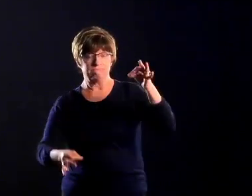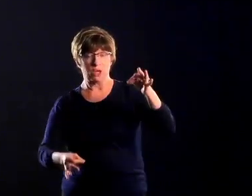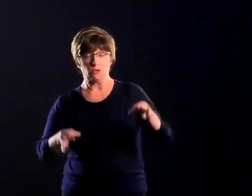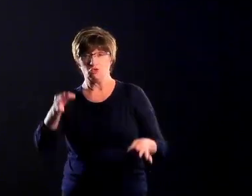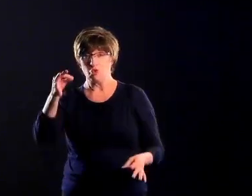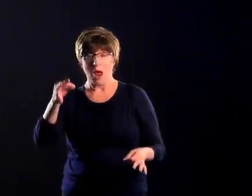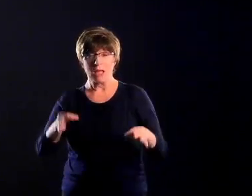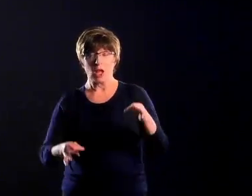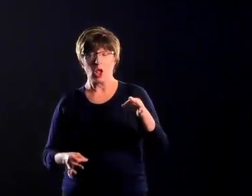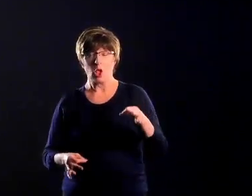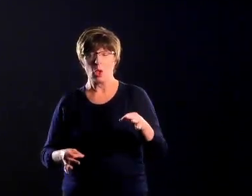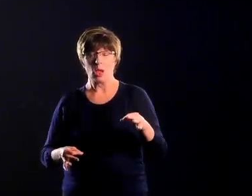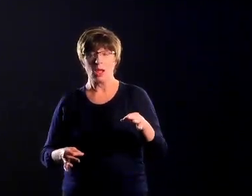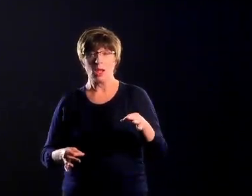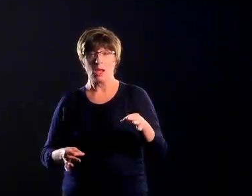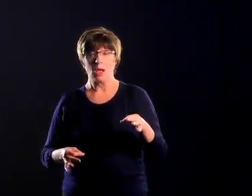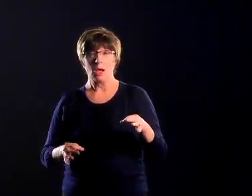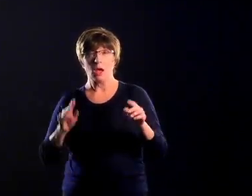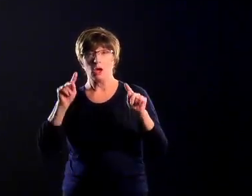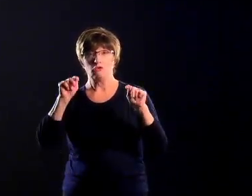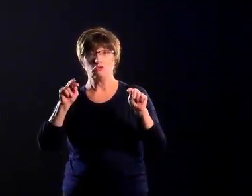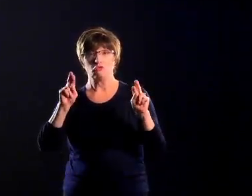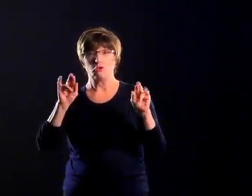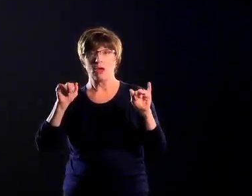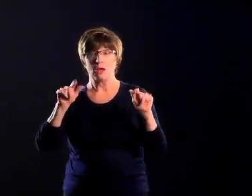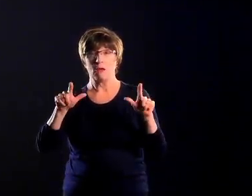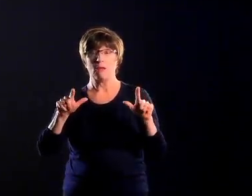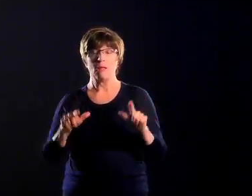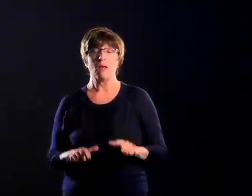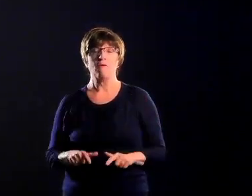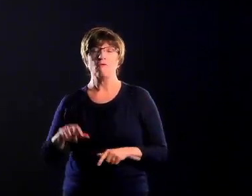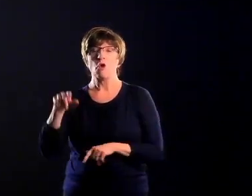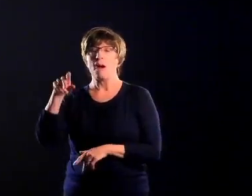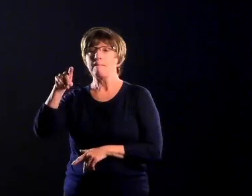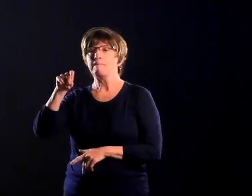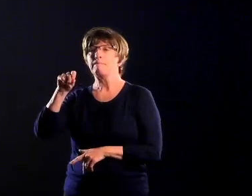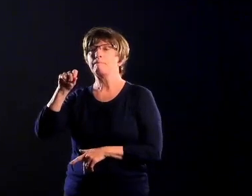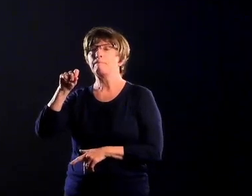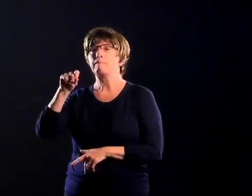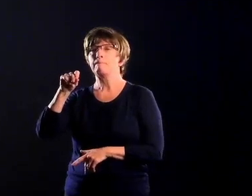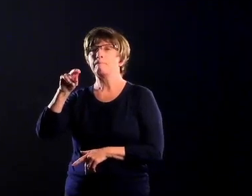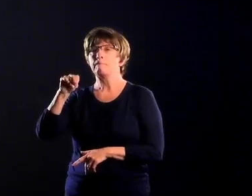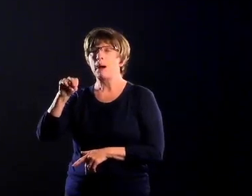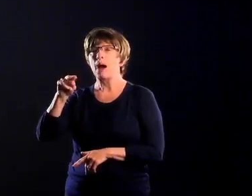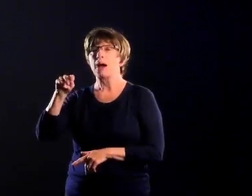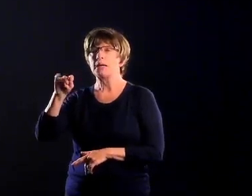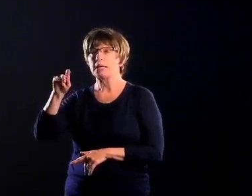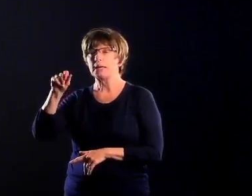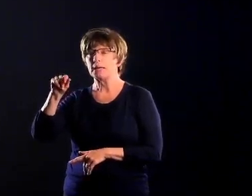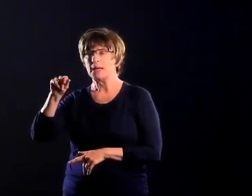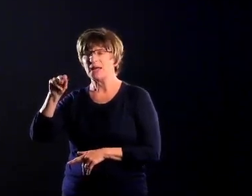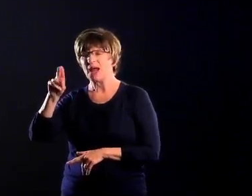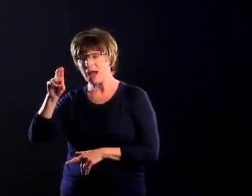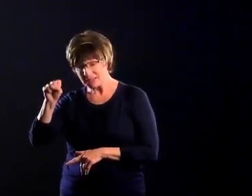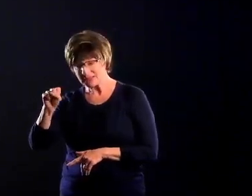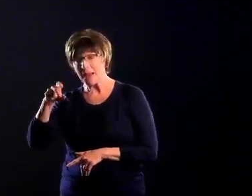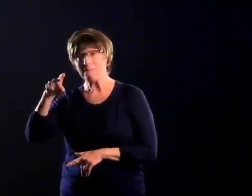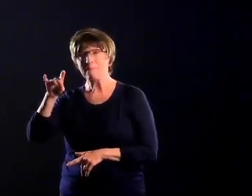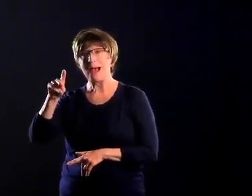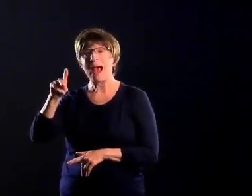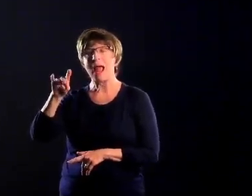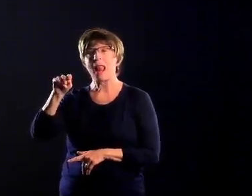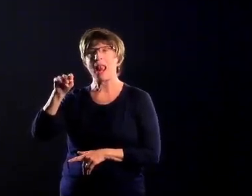Pontius Pilate. And there's a dialogue that takes place between the two of them where Pilate asks